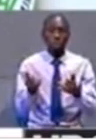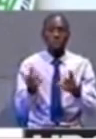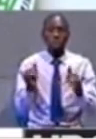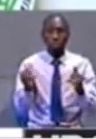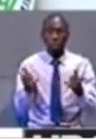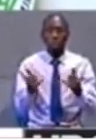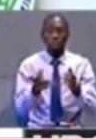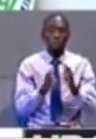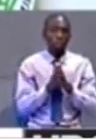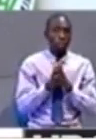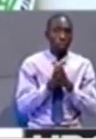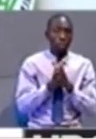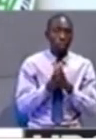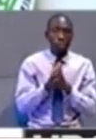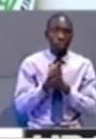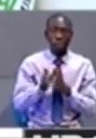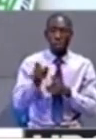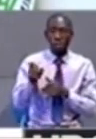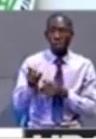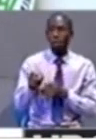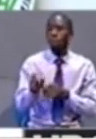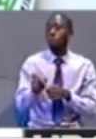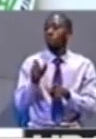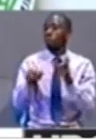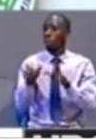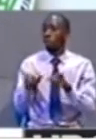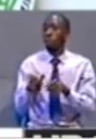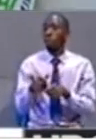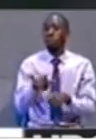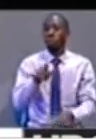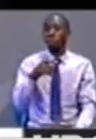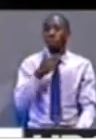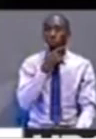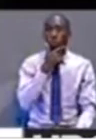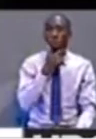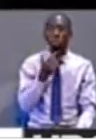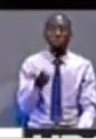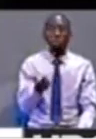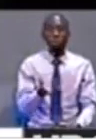inciting these lawbreakers, thinking that they can break the law with impunity.